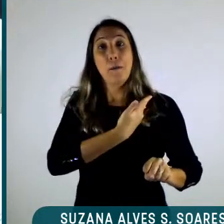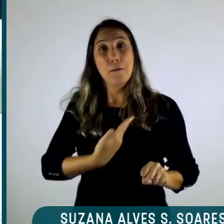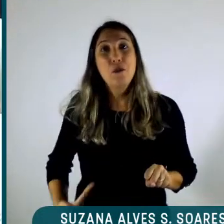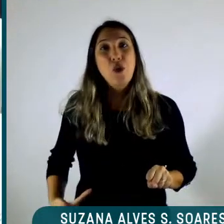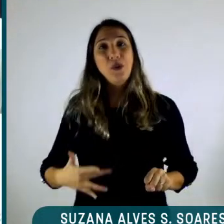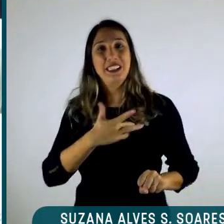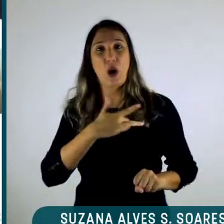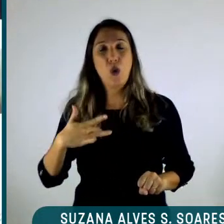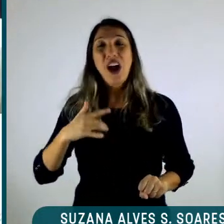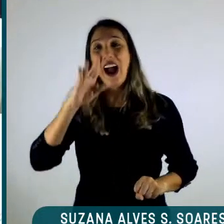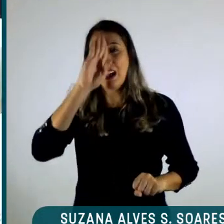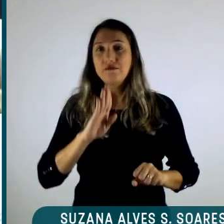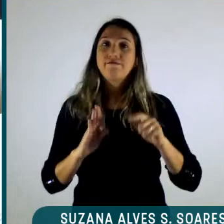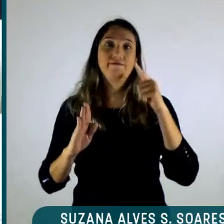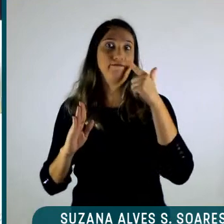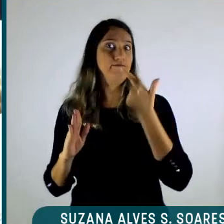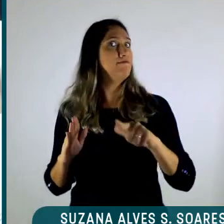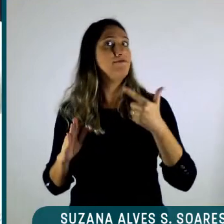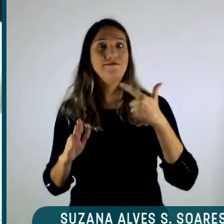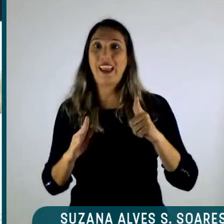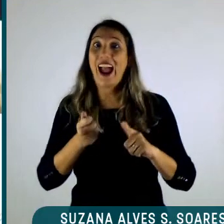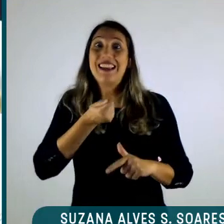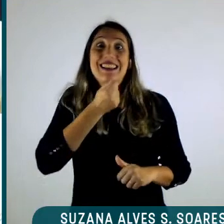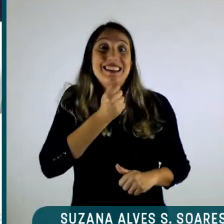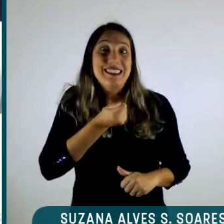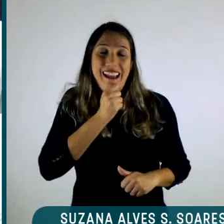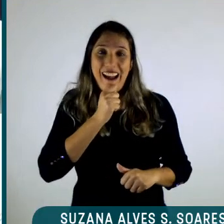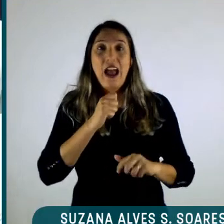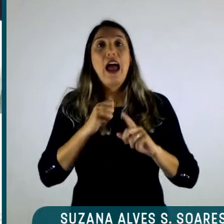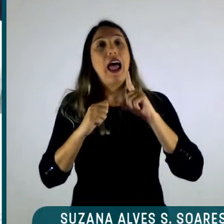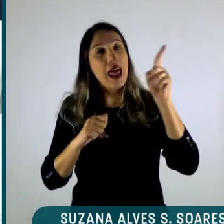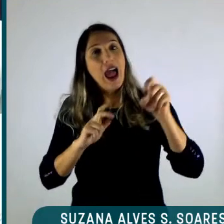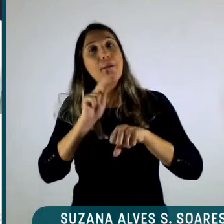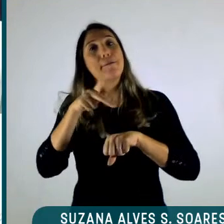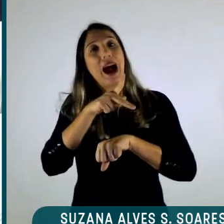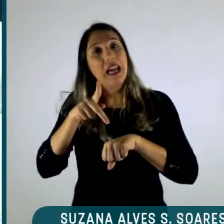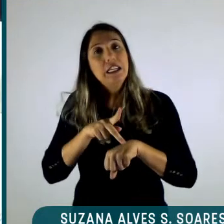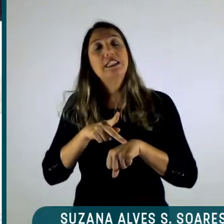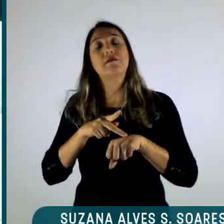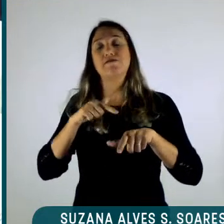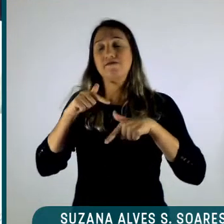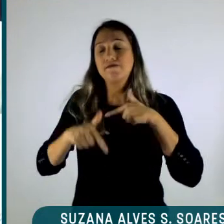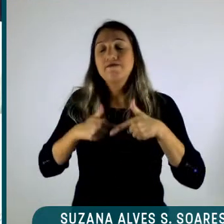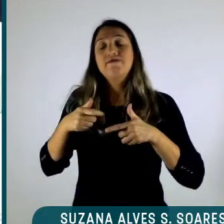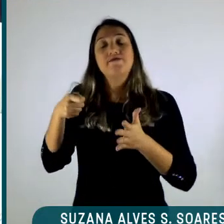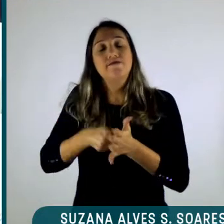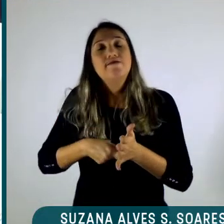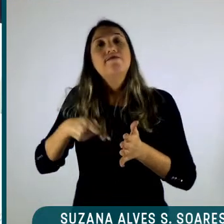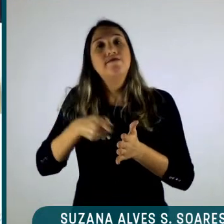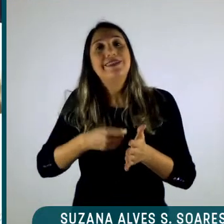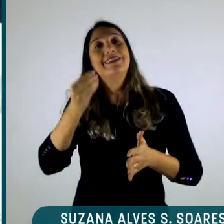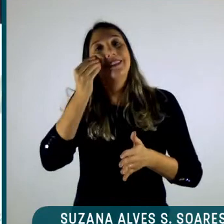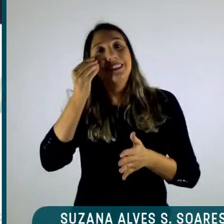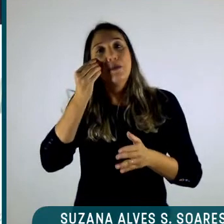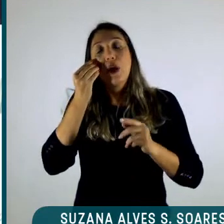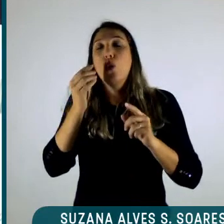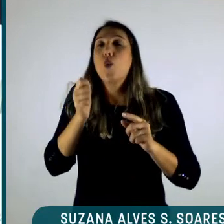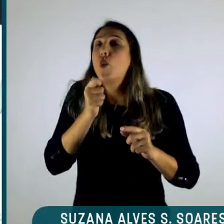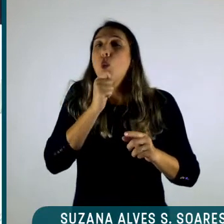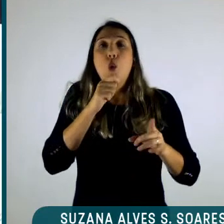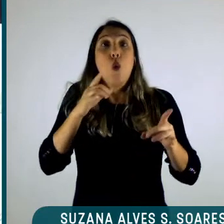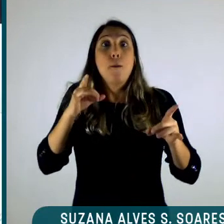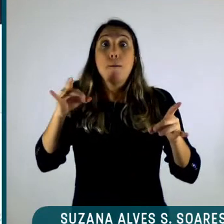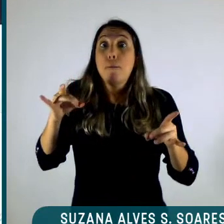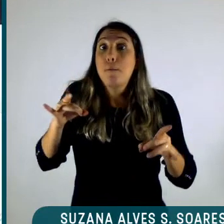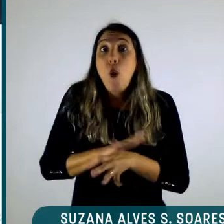a public national health system free of charge for everyone. They're still debating about this